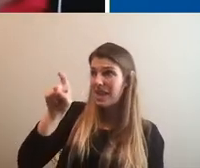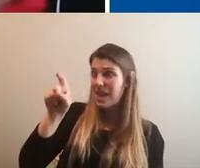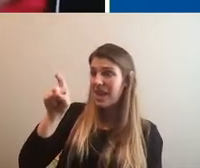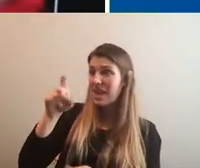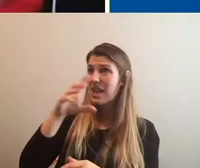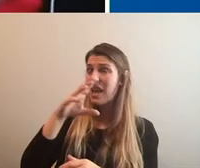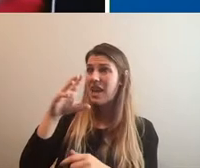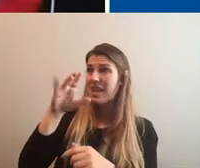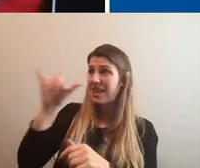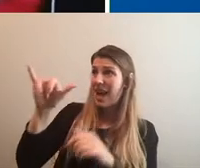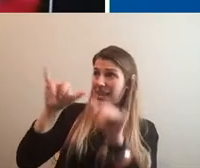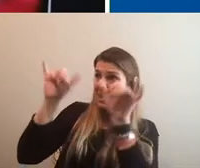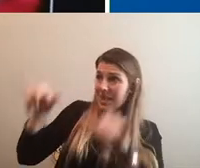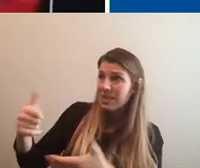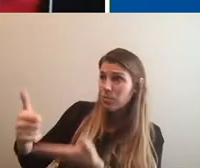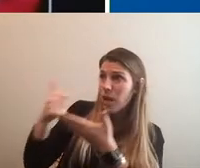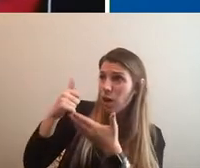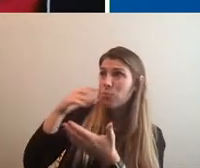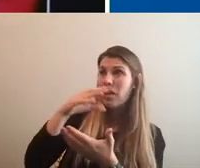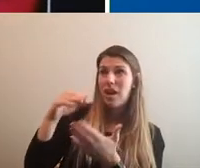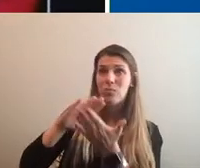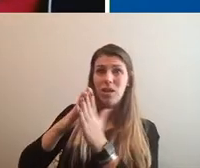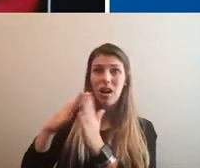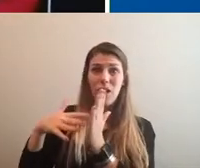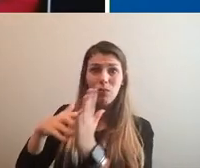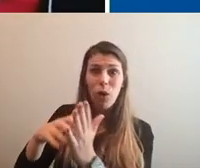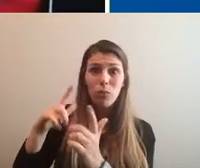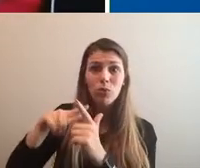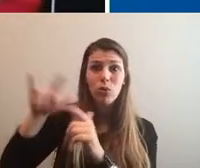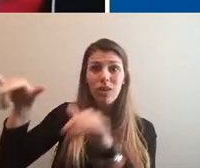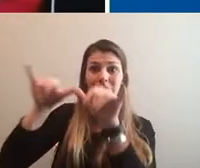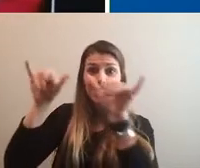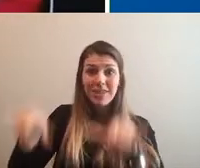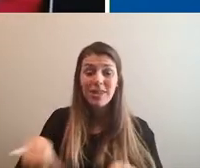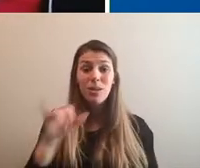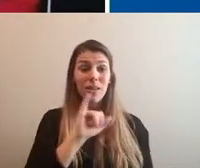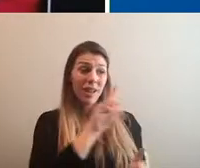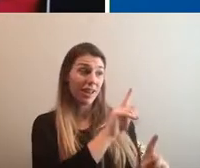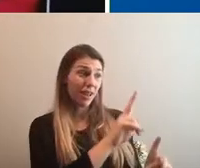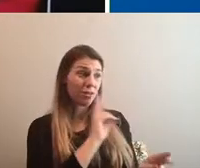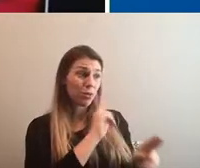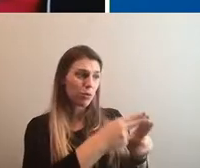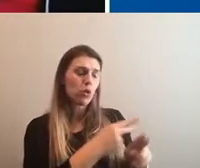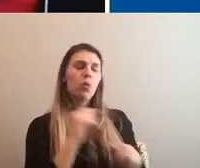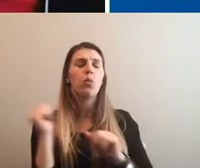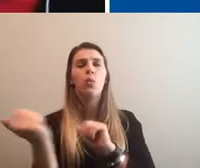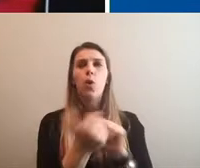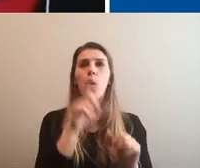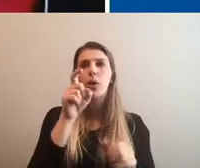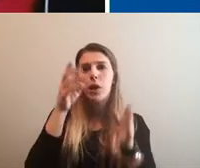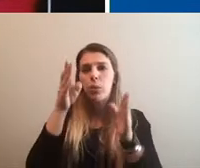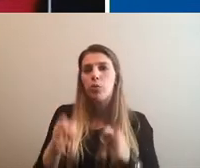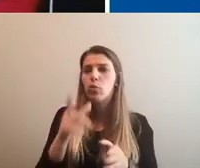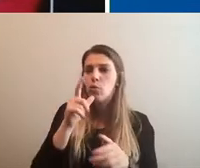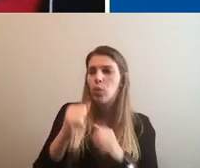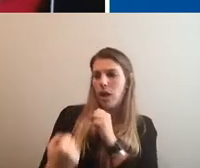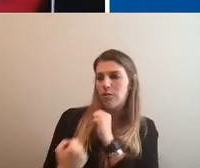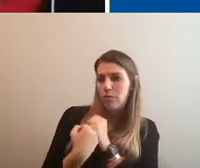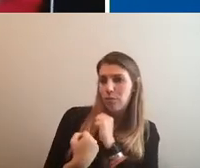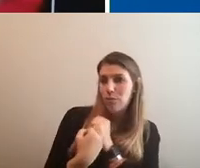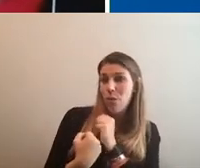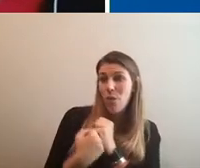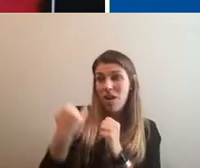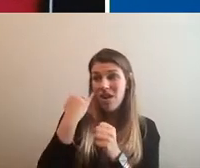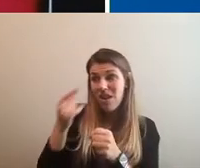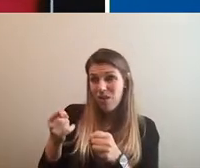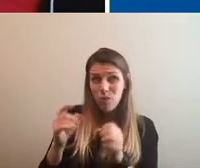it. Sooner or later, as Kiera has just told us, we will all need someone to support us. And if that person isn't